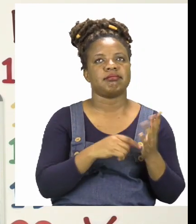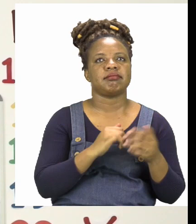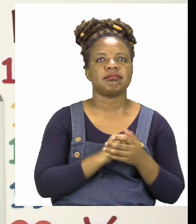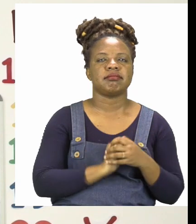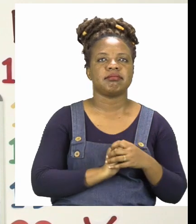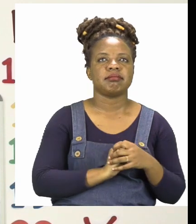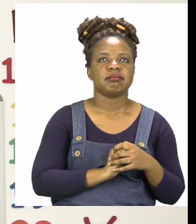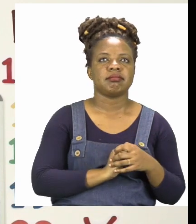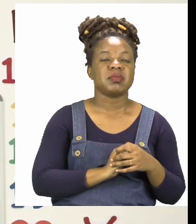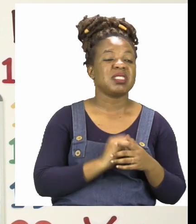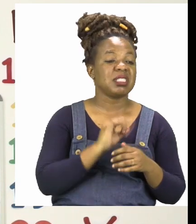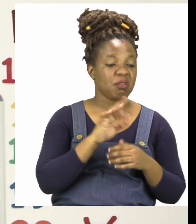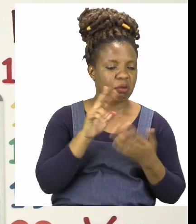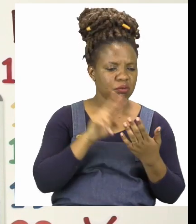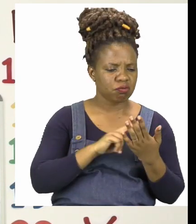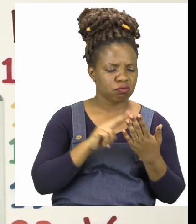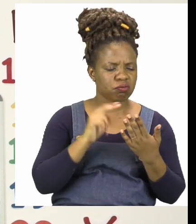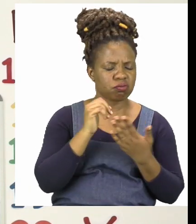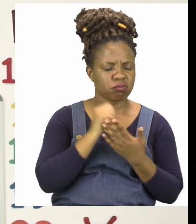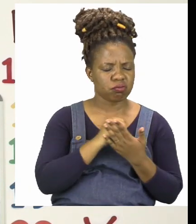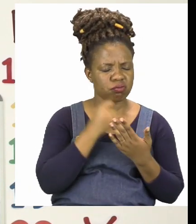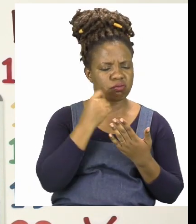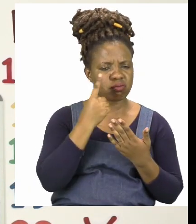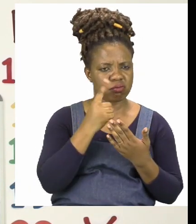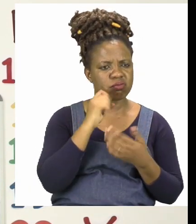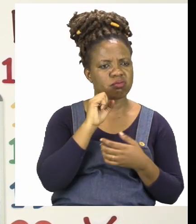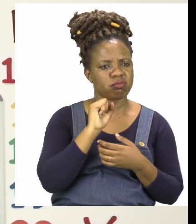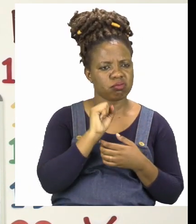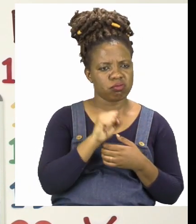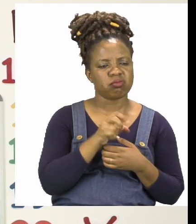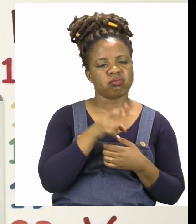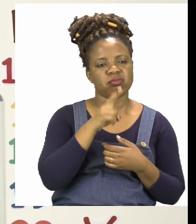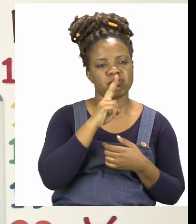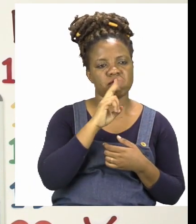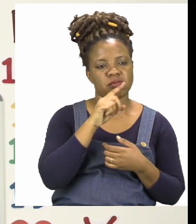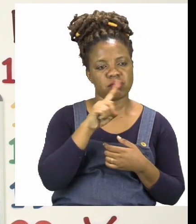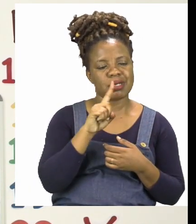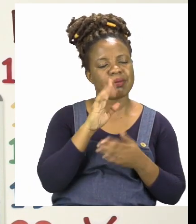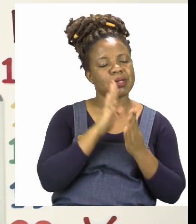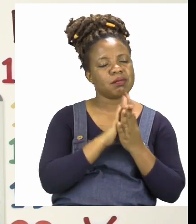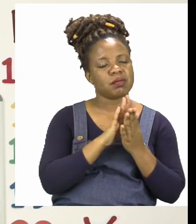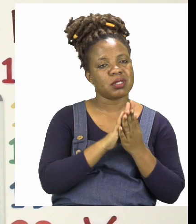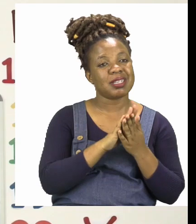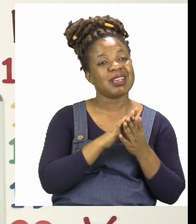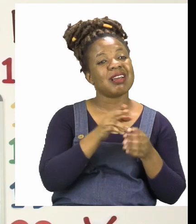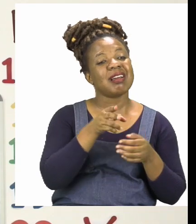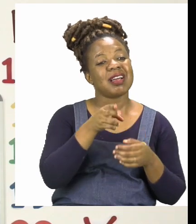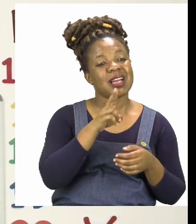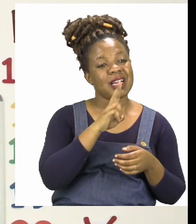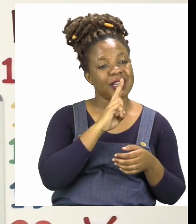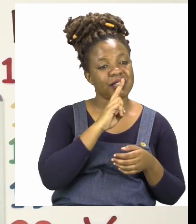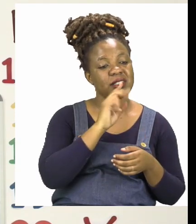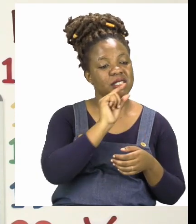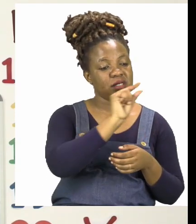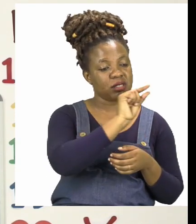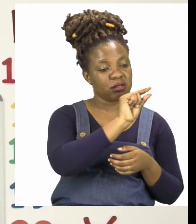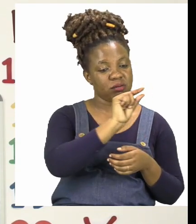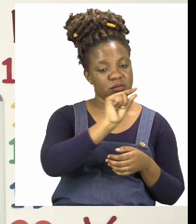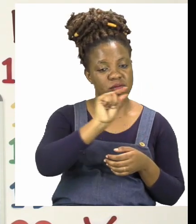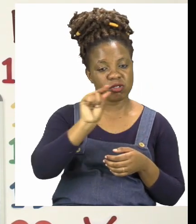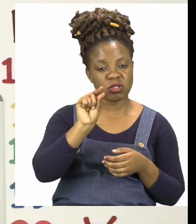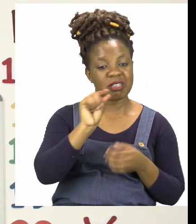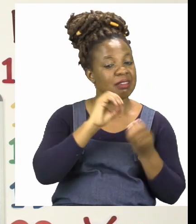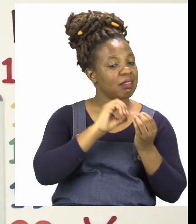your answer will be correct. Don't forget to write your answer as a sentence, because all problem-solving